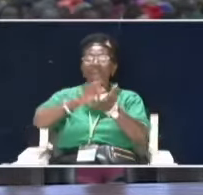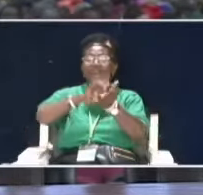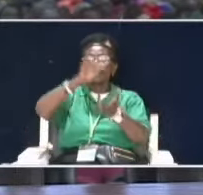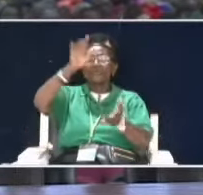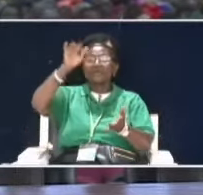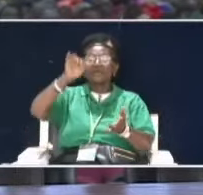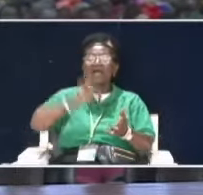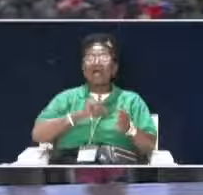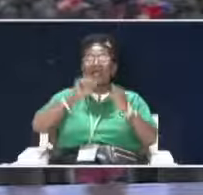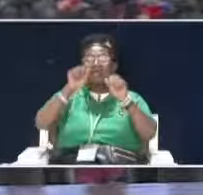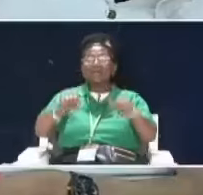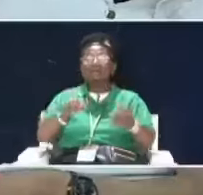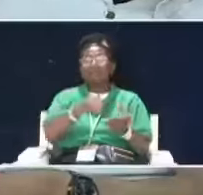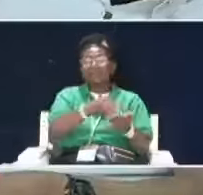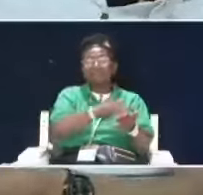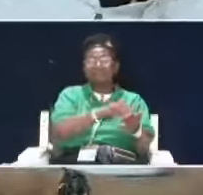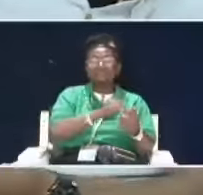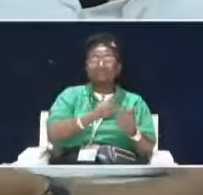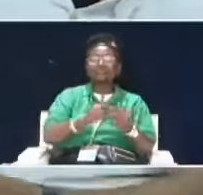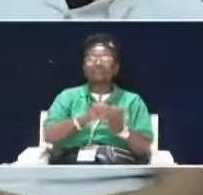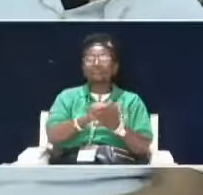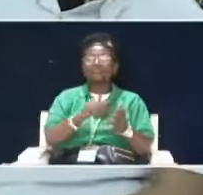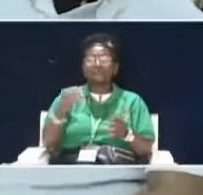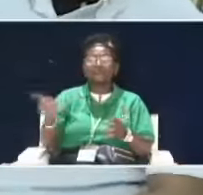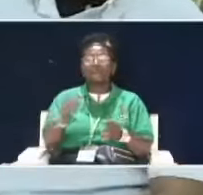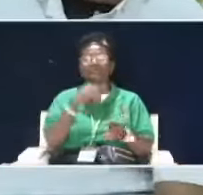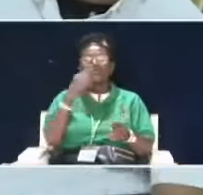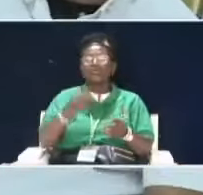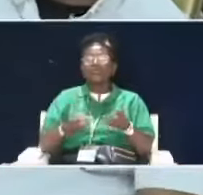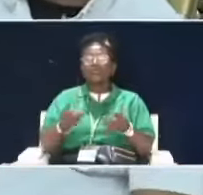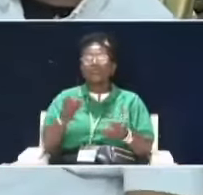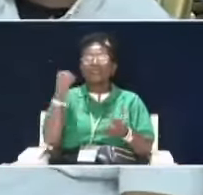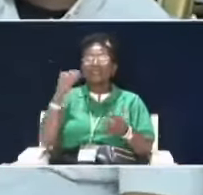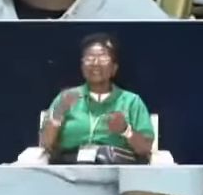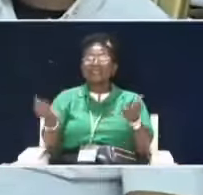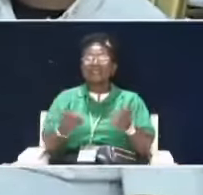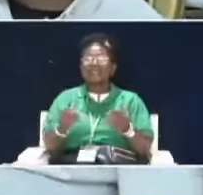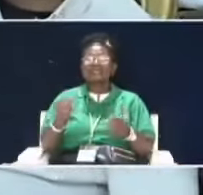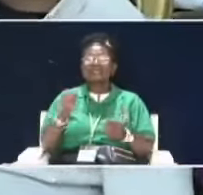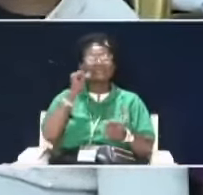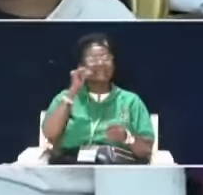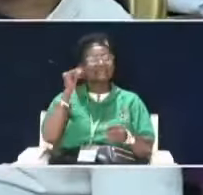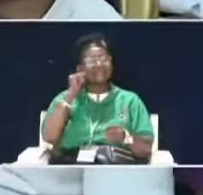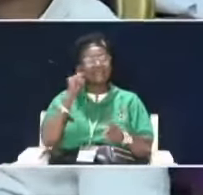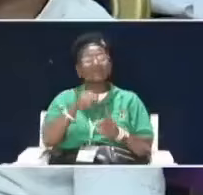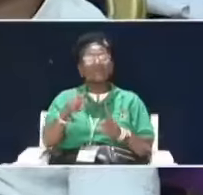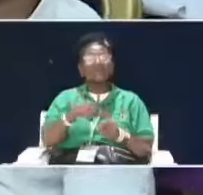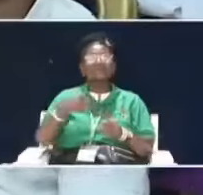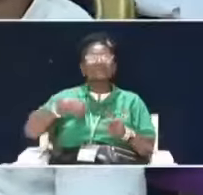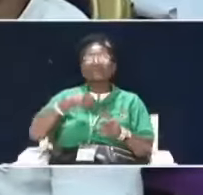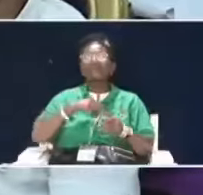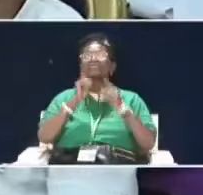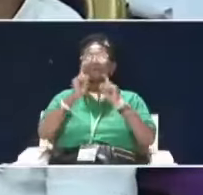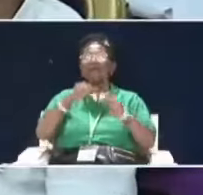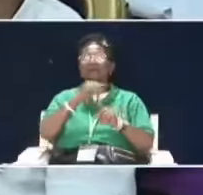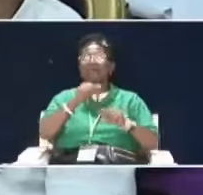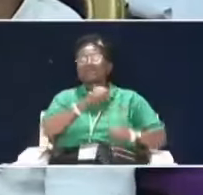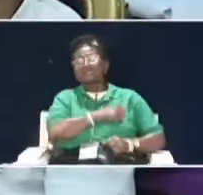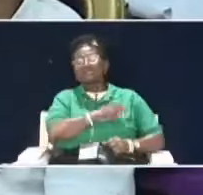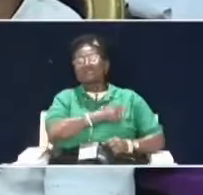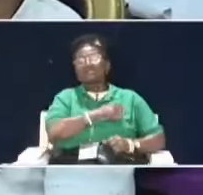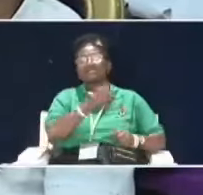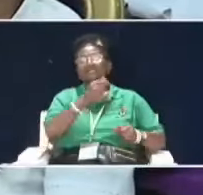Like I mentioned to those of you who were here yesterday, when we talk about the military can be